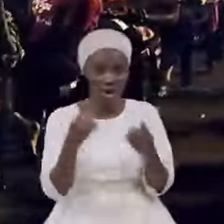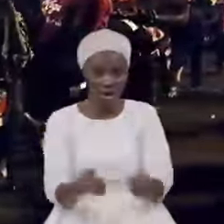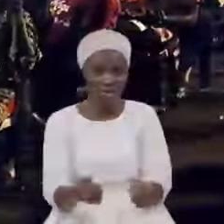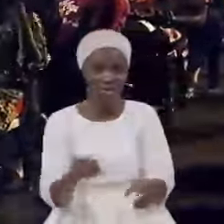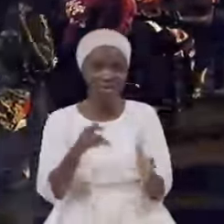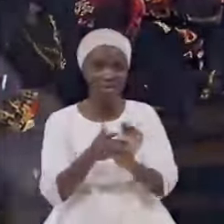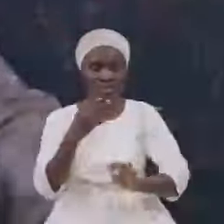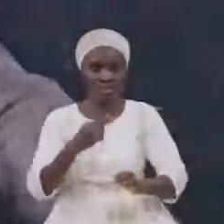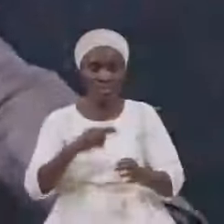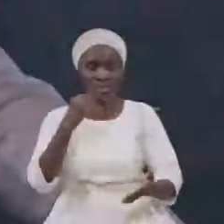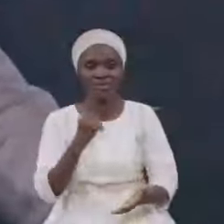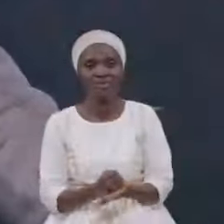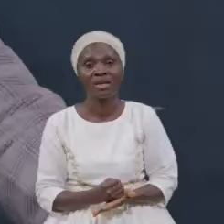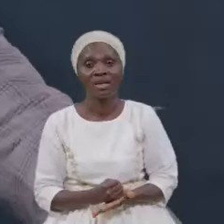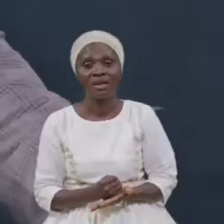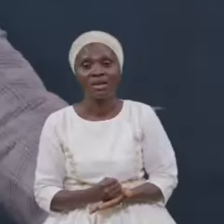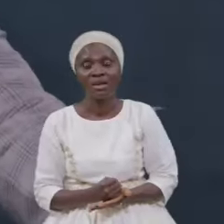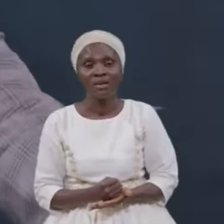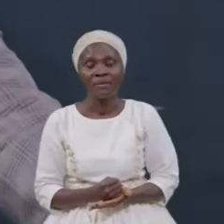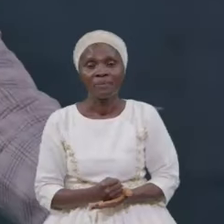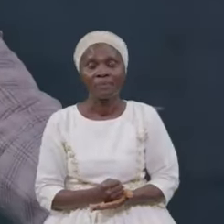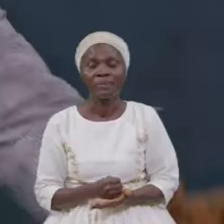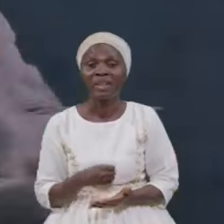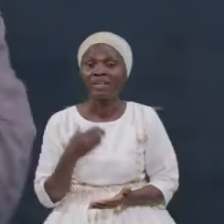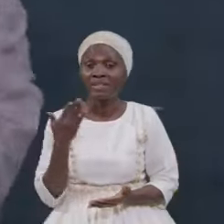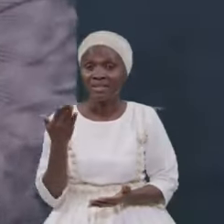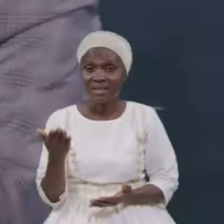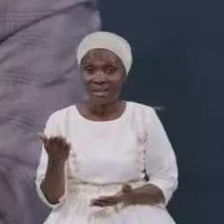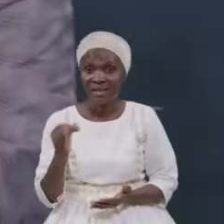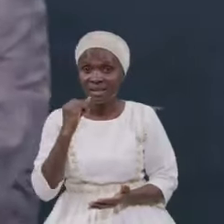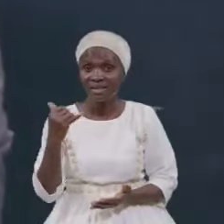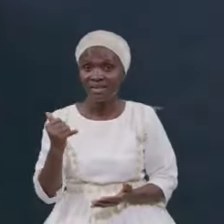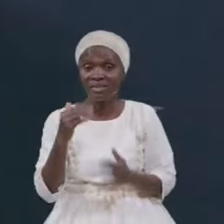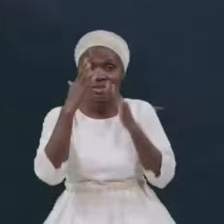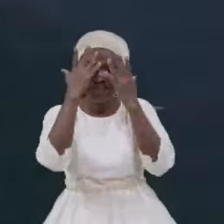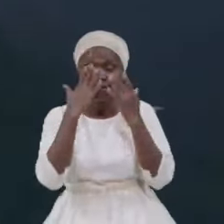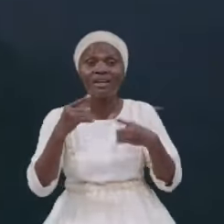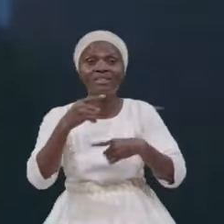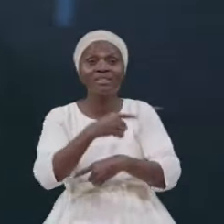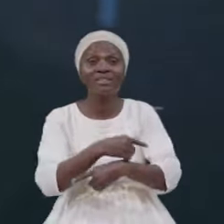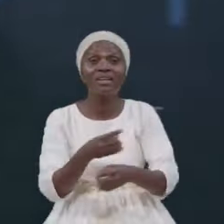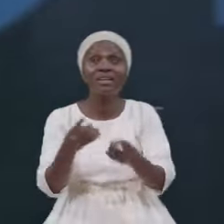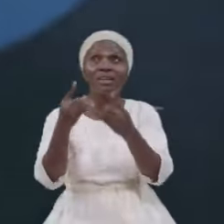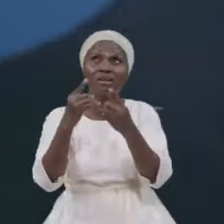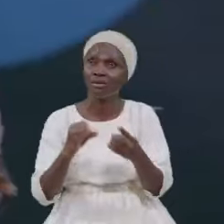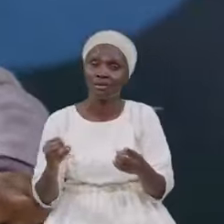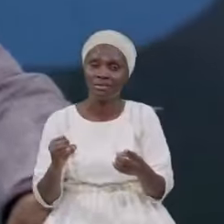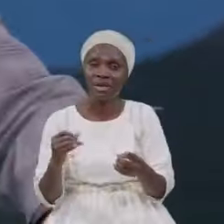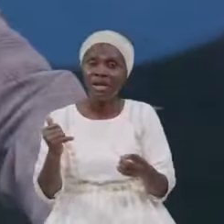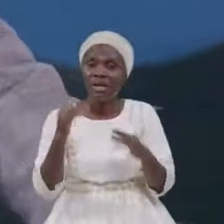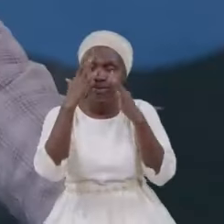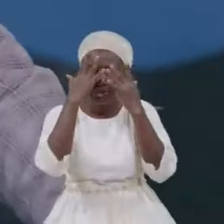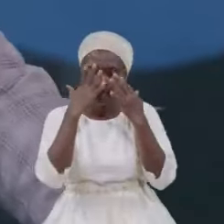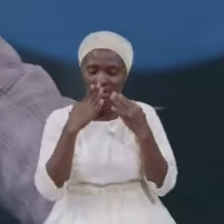Amen. There's a sad day coming. A sad day coming. There is a